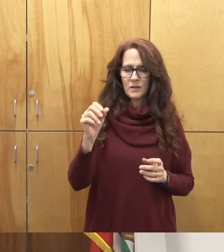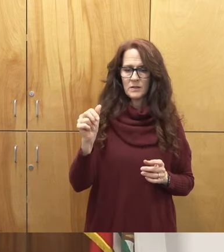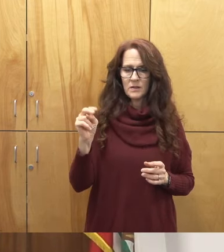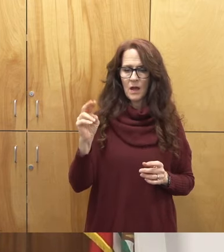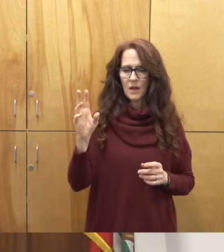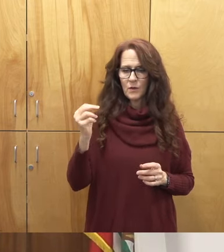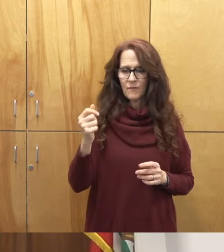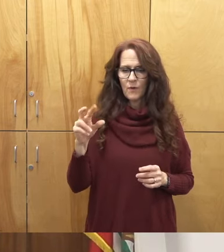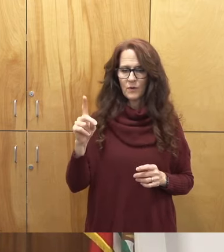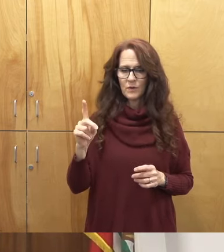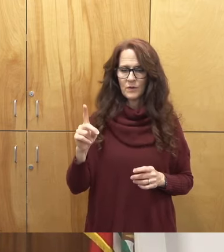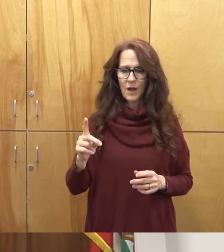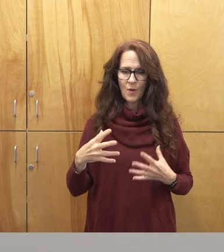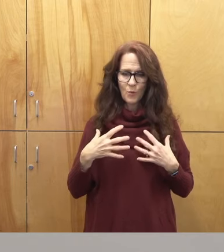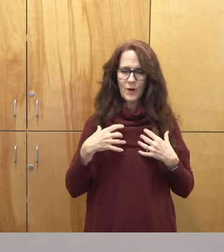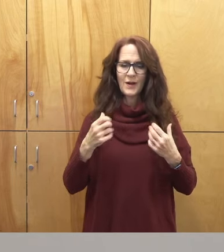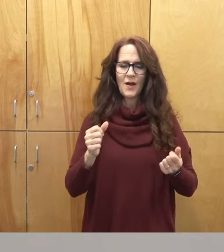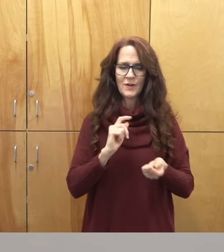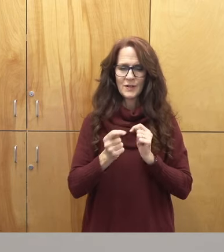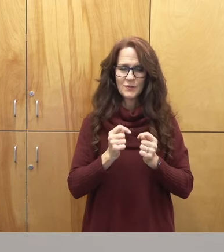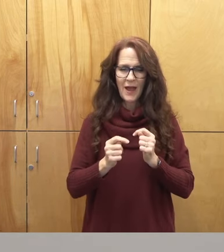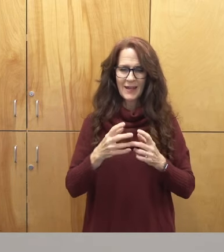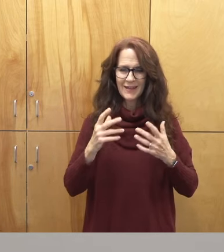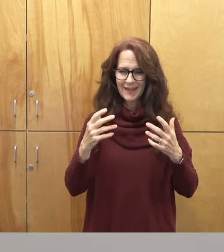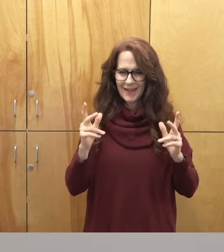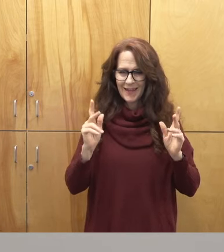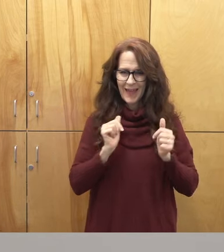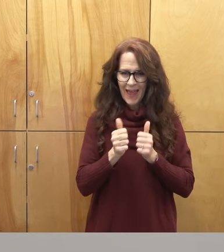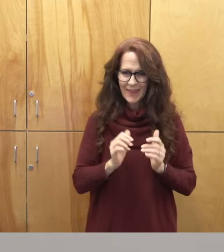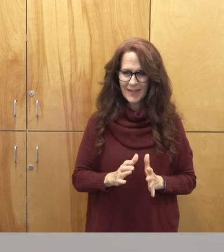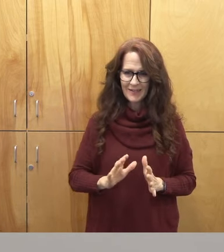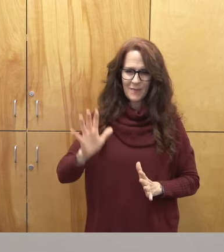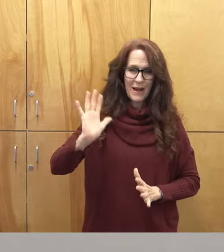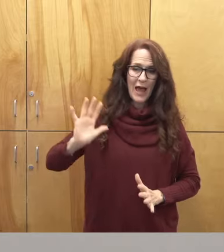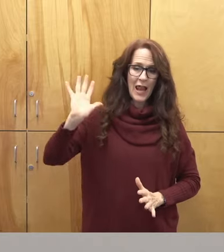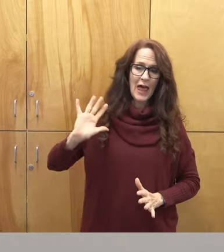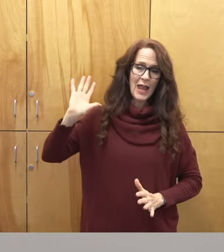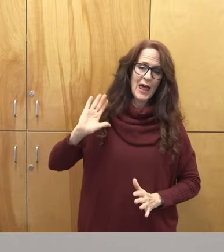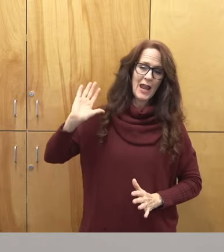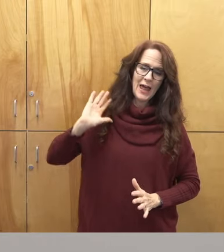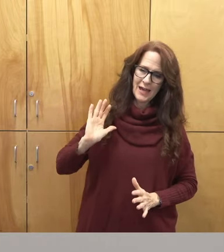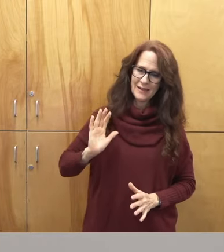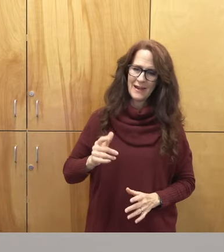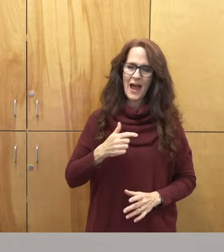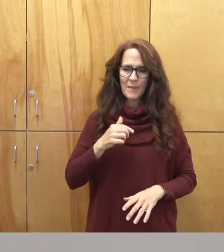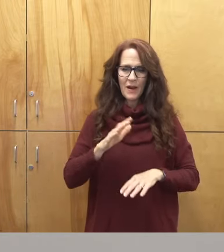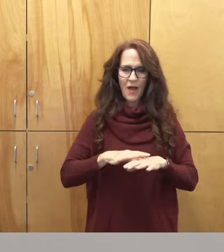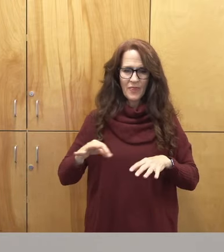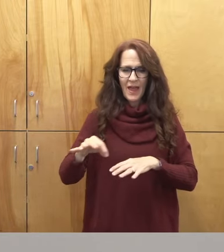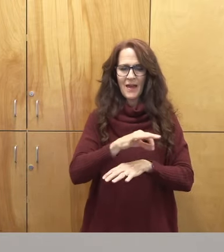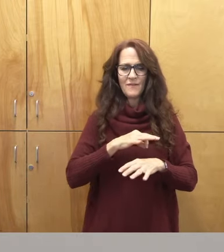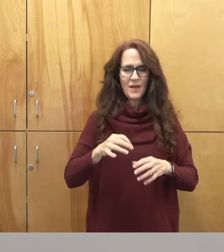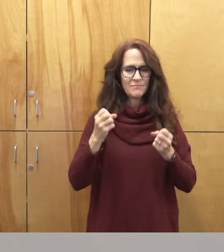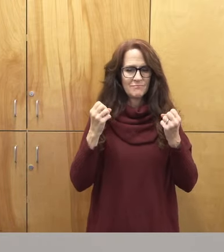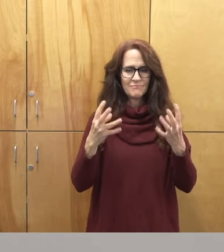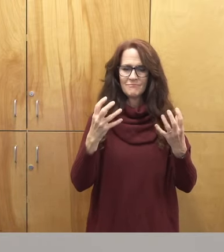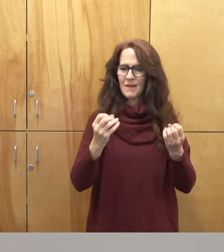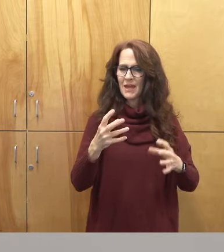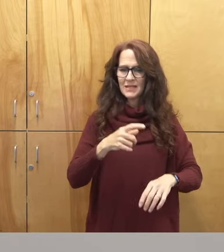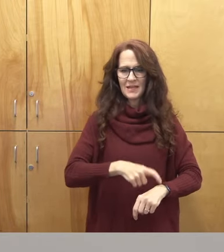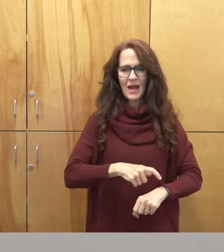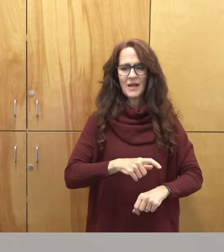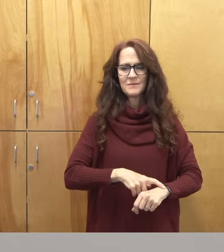a recovering track athlete from a long, long time ago in the city of Long Beach, I've been on that field a number of times,